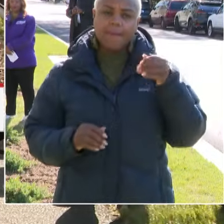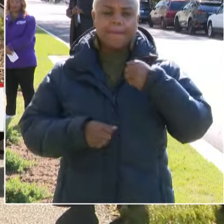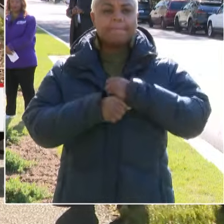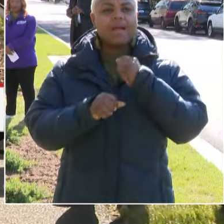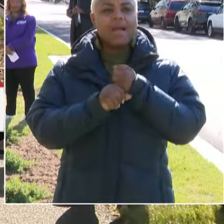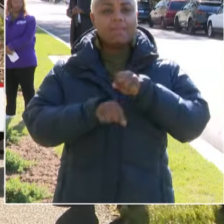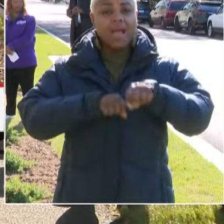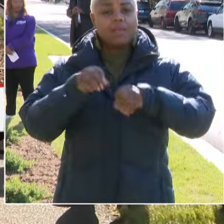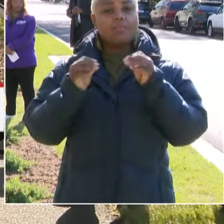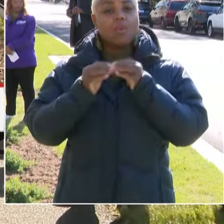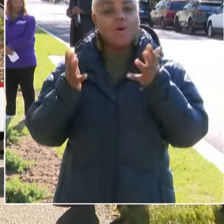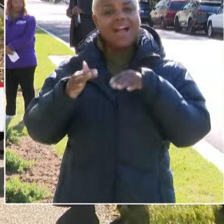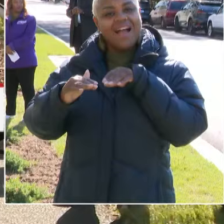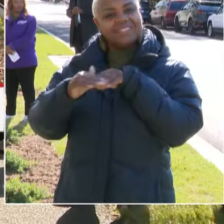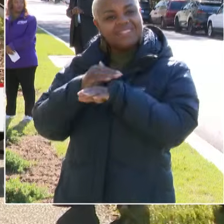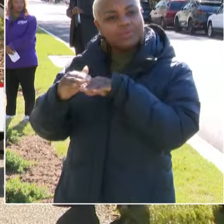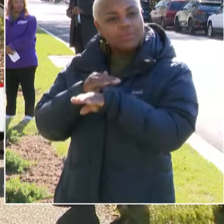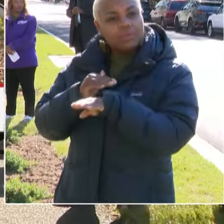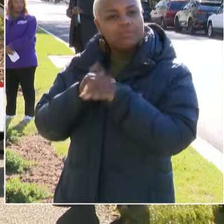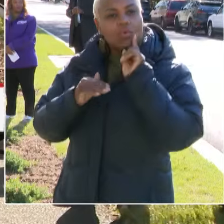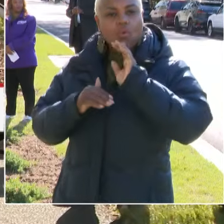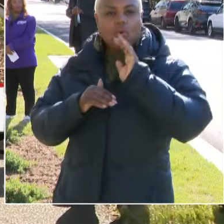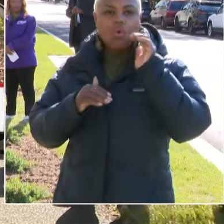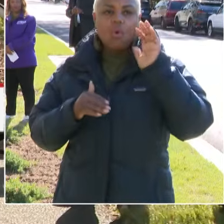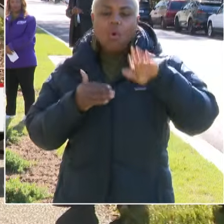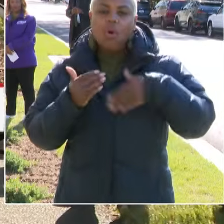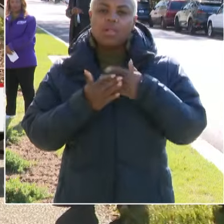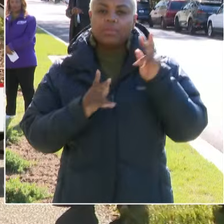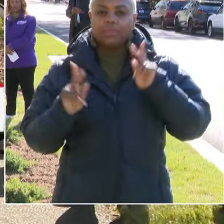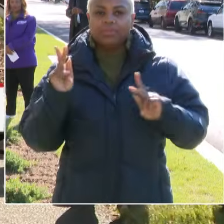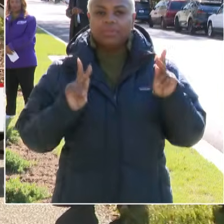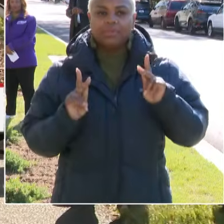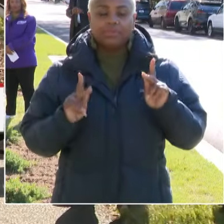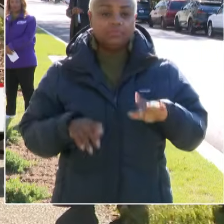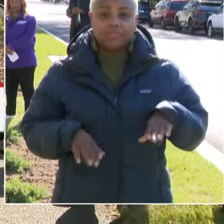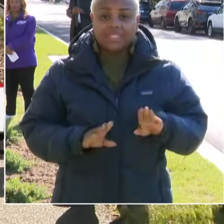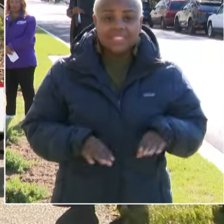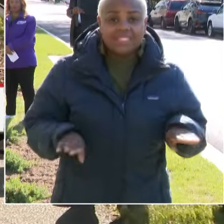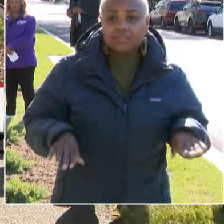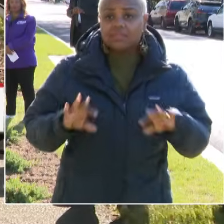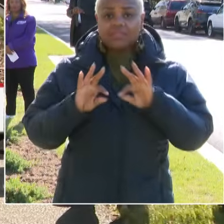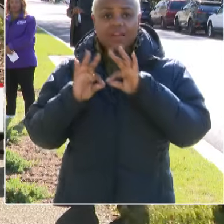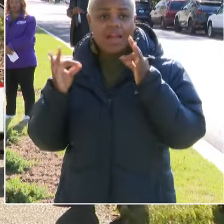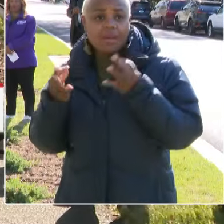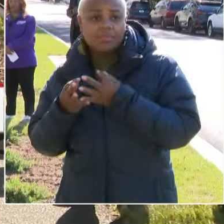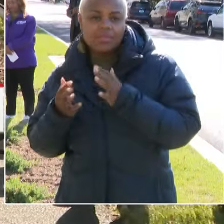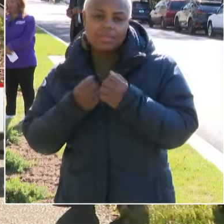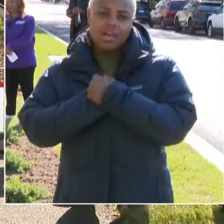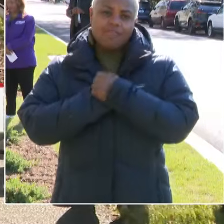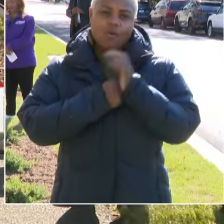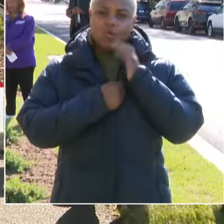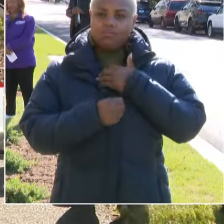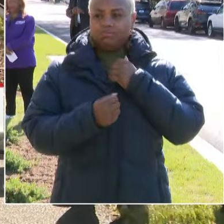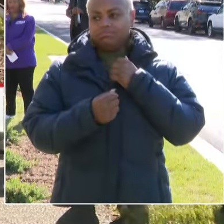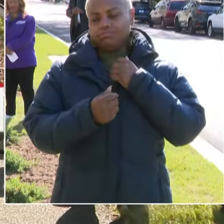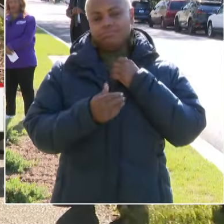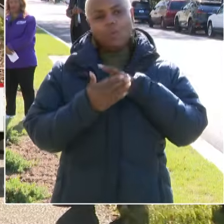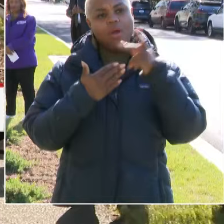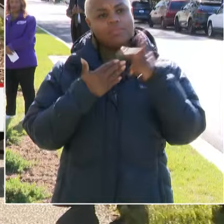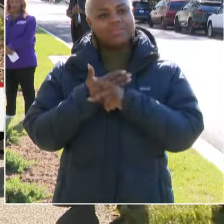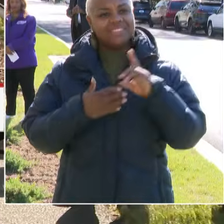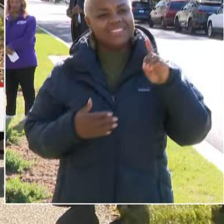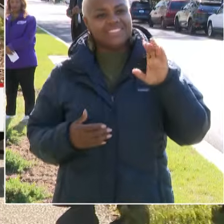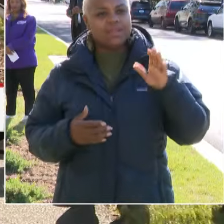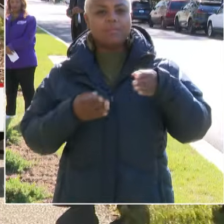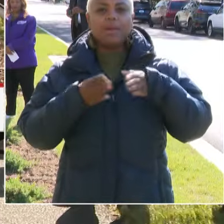more accessible for all of our residents. Kids and families love our program at DCPS. Did you know that